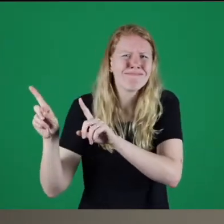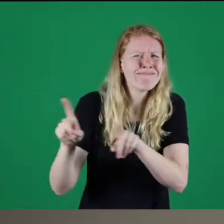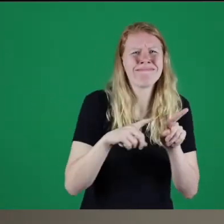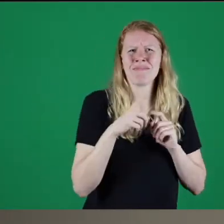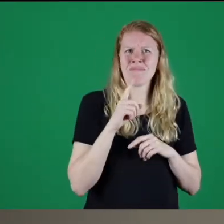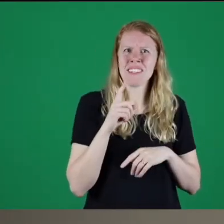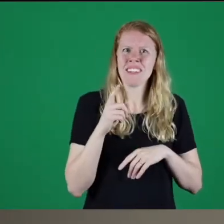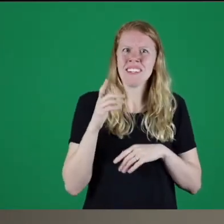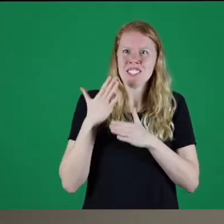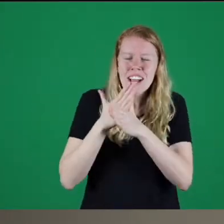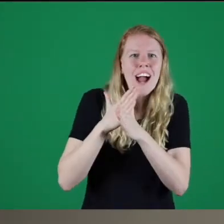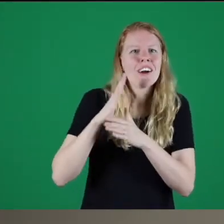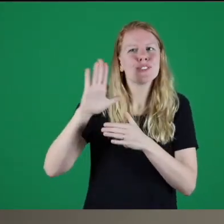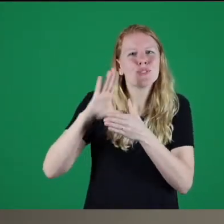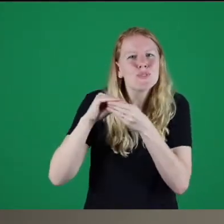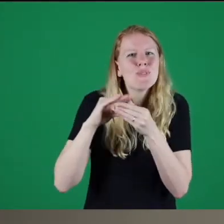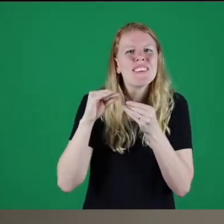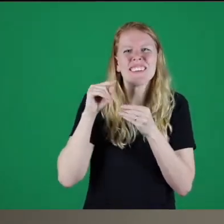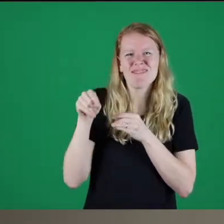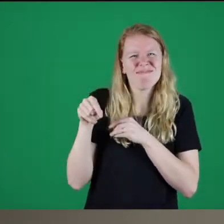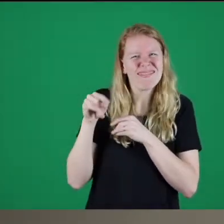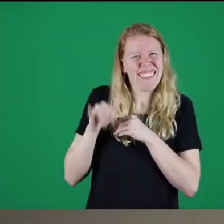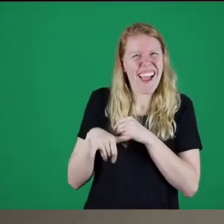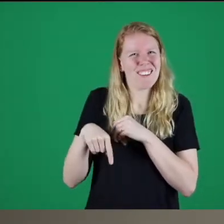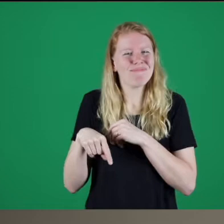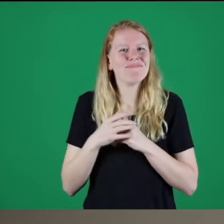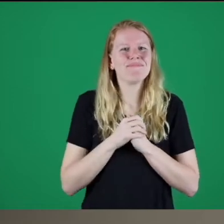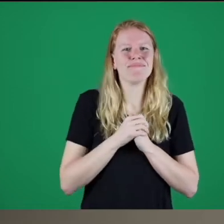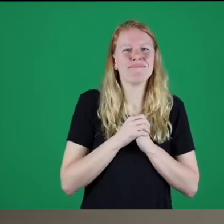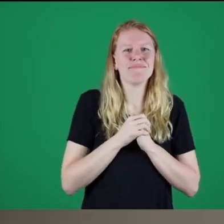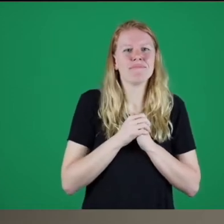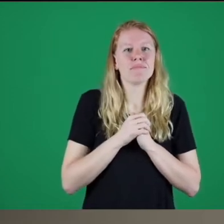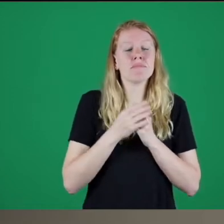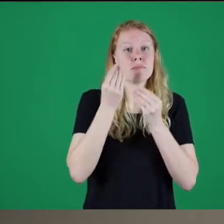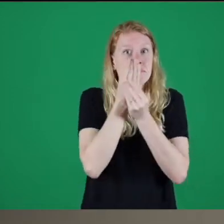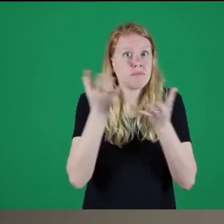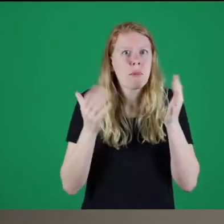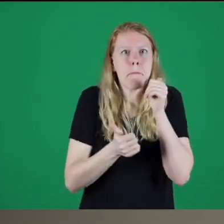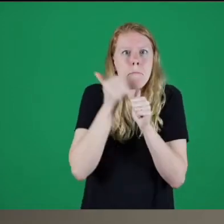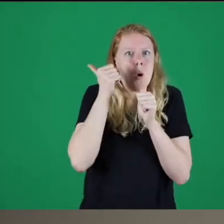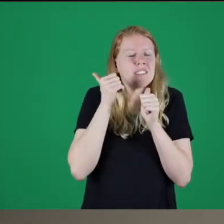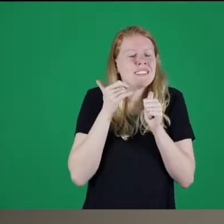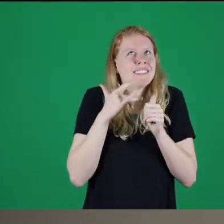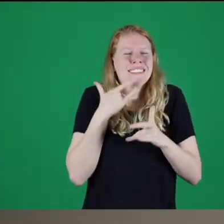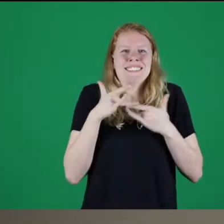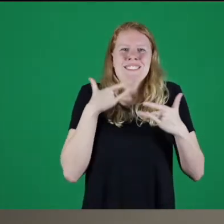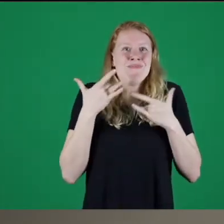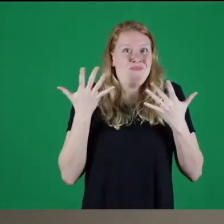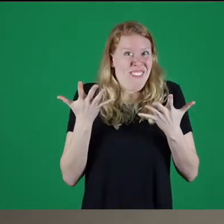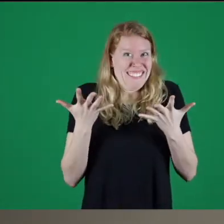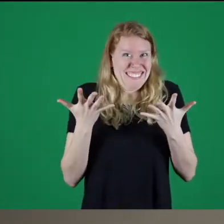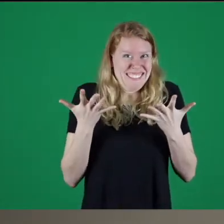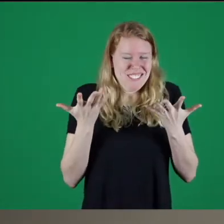do. And I think one of the most exciting things I have ever done in my travels, well, is probably my travels